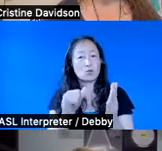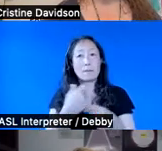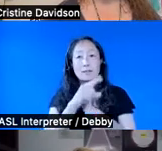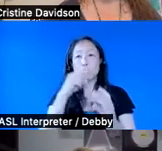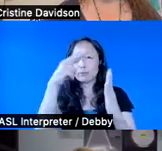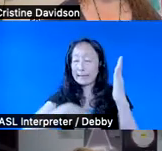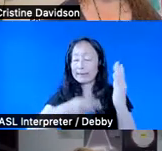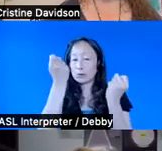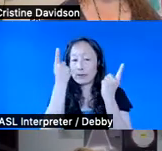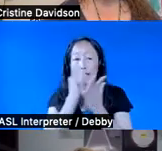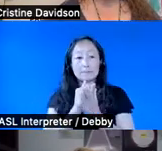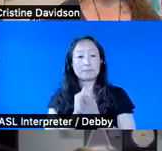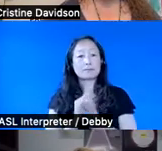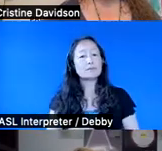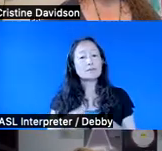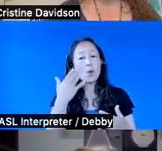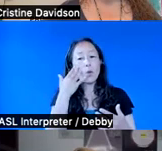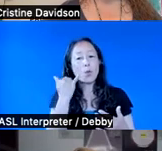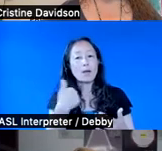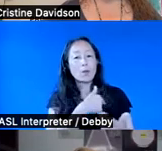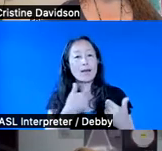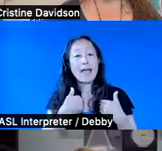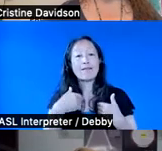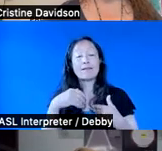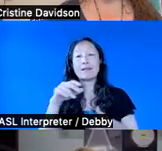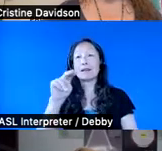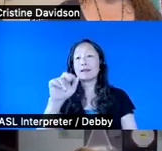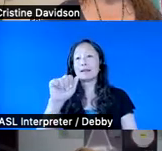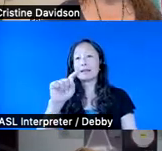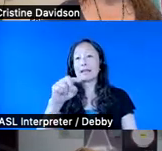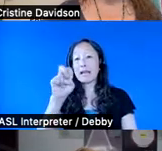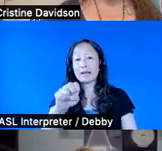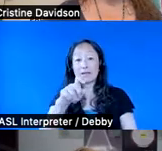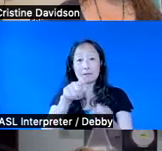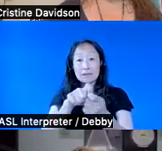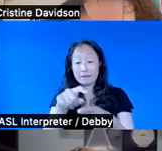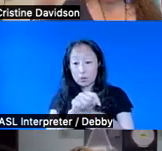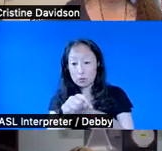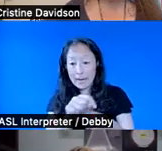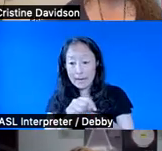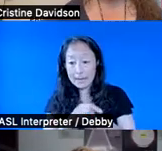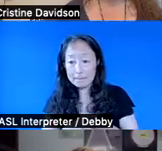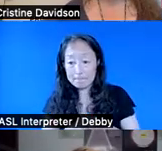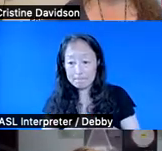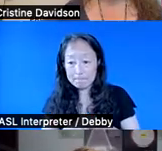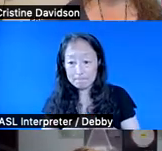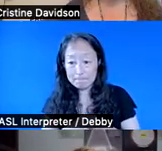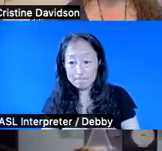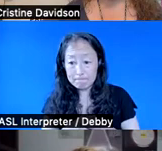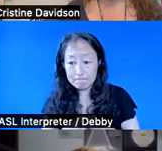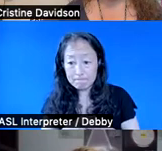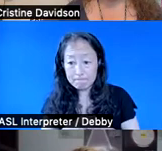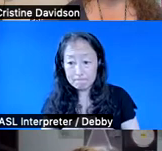And why do we have a Native focus training or a Native specific training? And, you know, there's a million different stats out